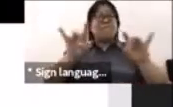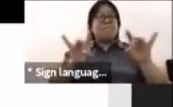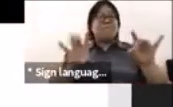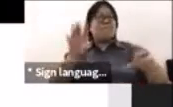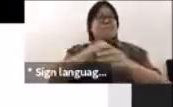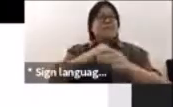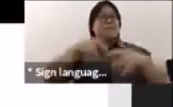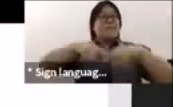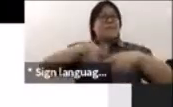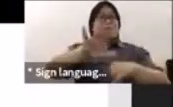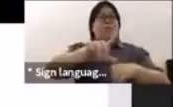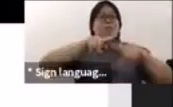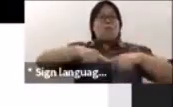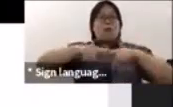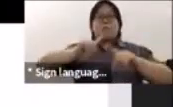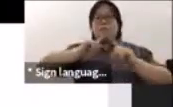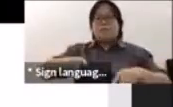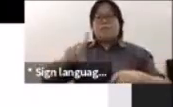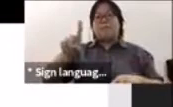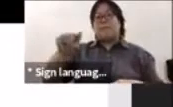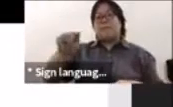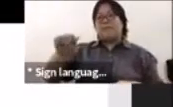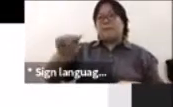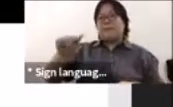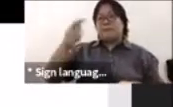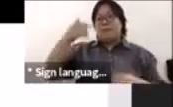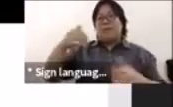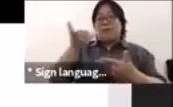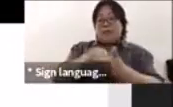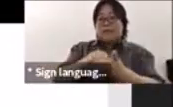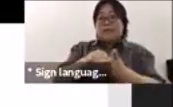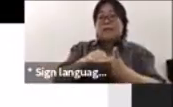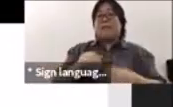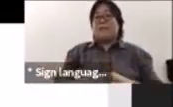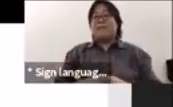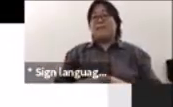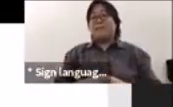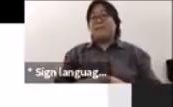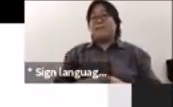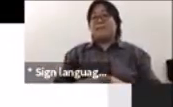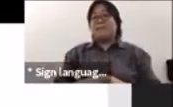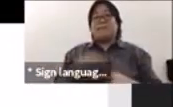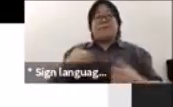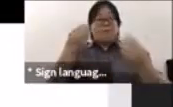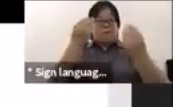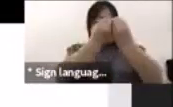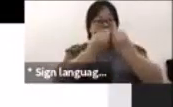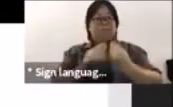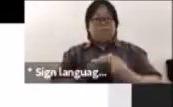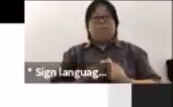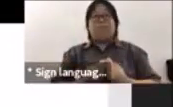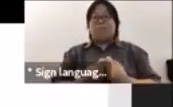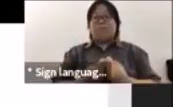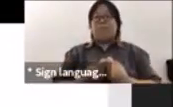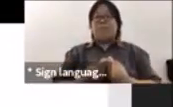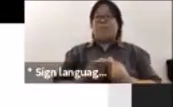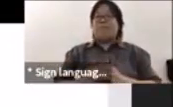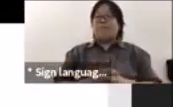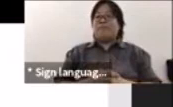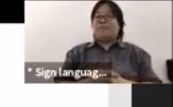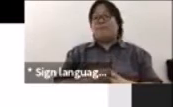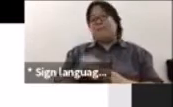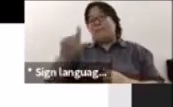reliability of the data. For that, I have calculated the Cronbach alpha, which came up